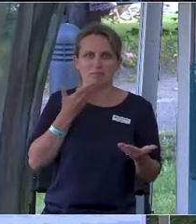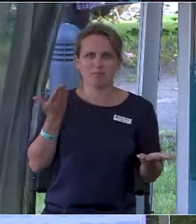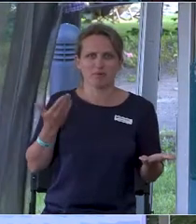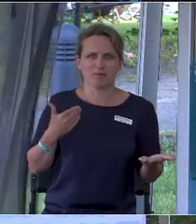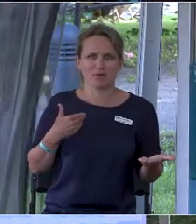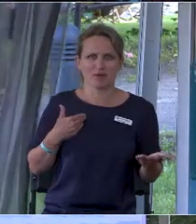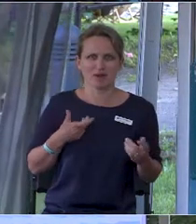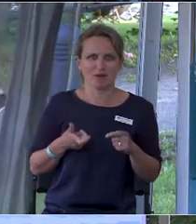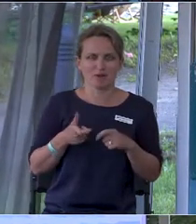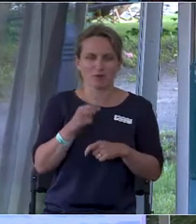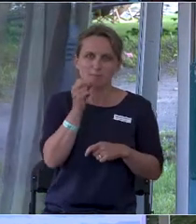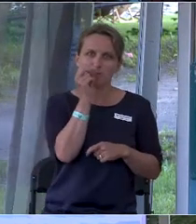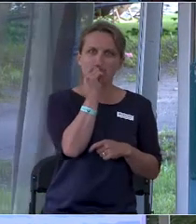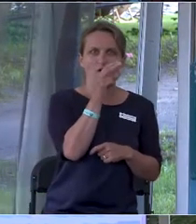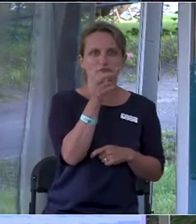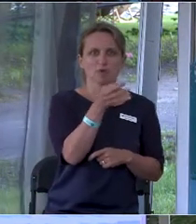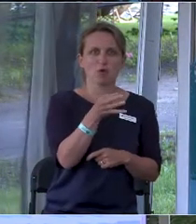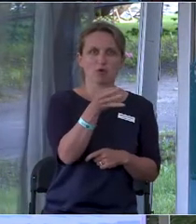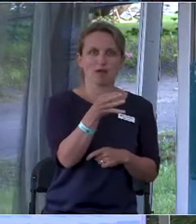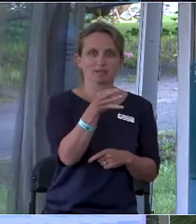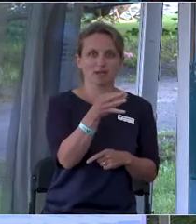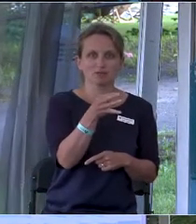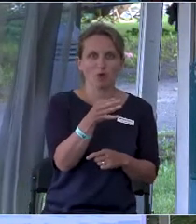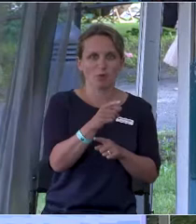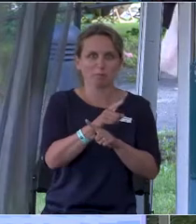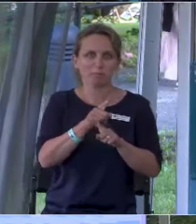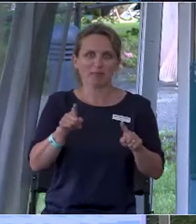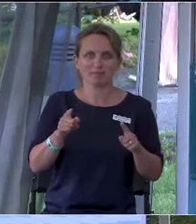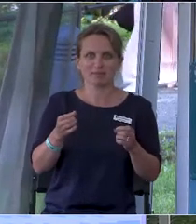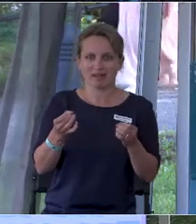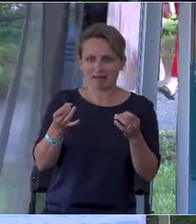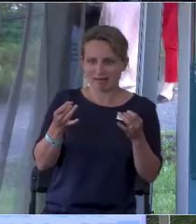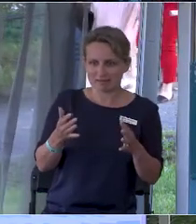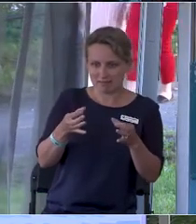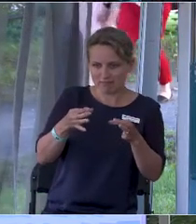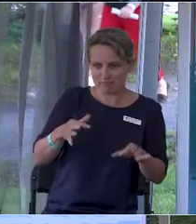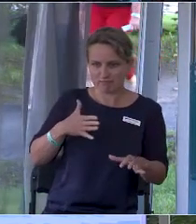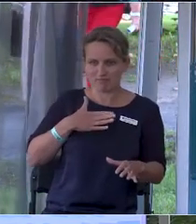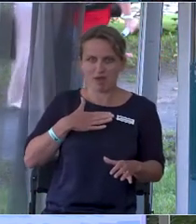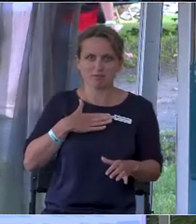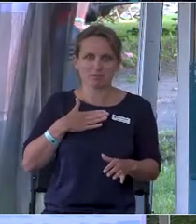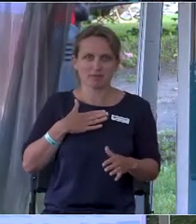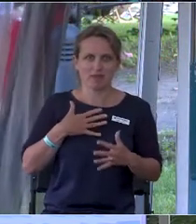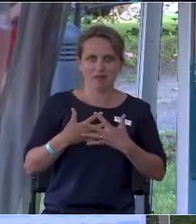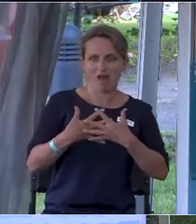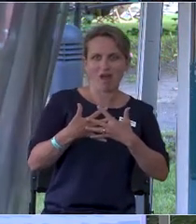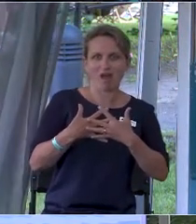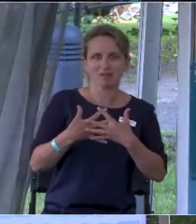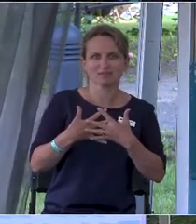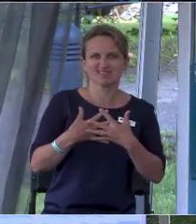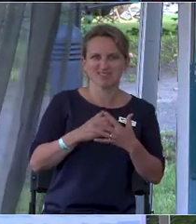more and more professional organizations providing services. But we do need to go back to